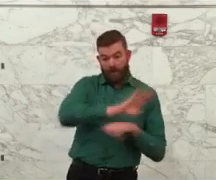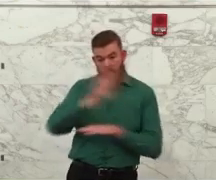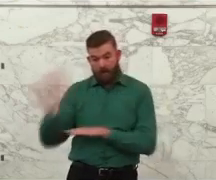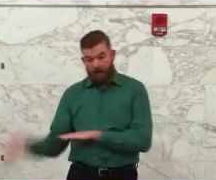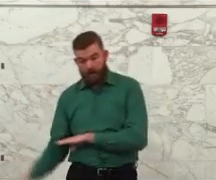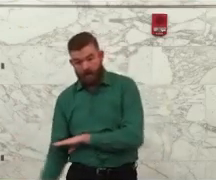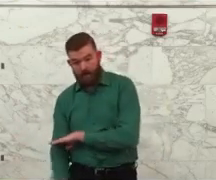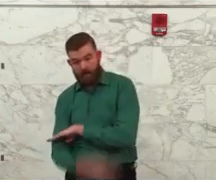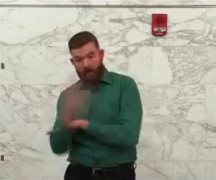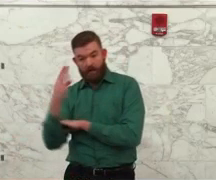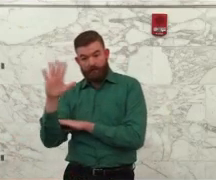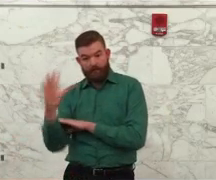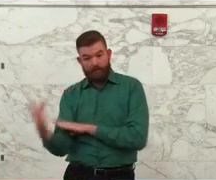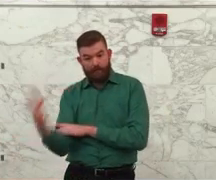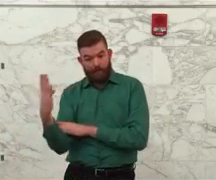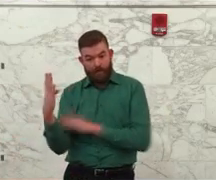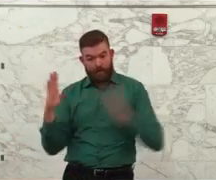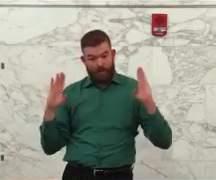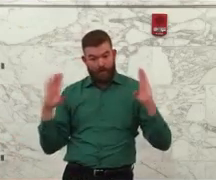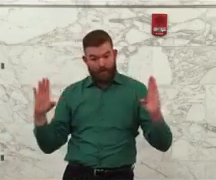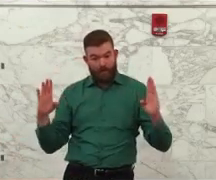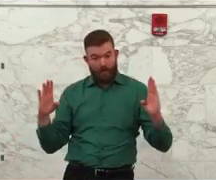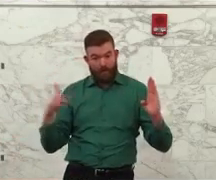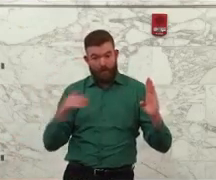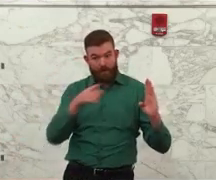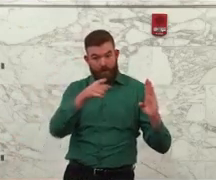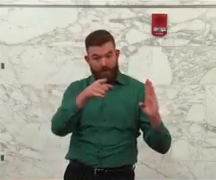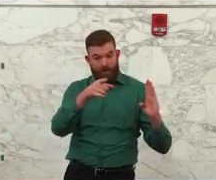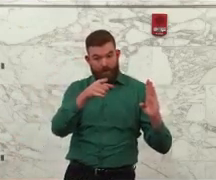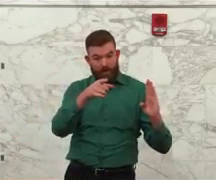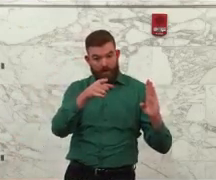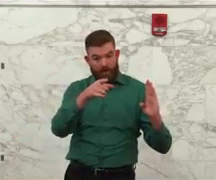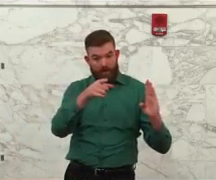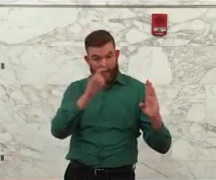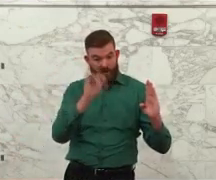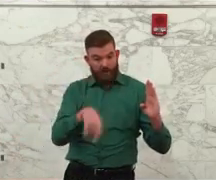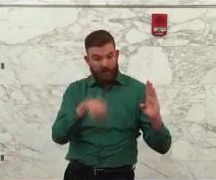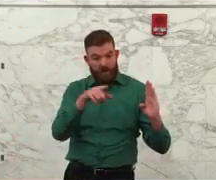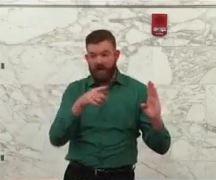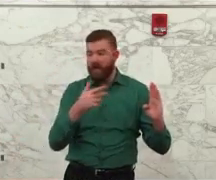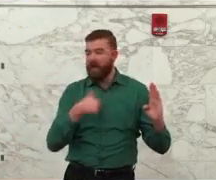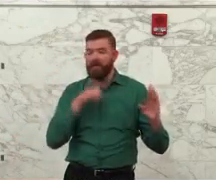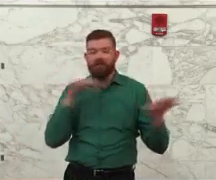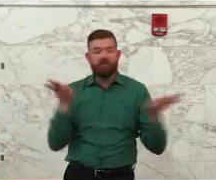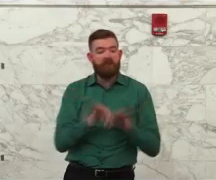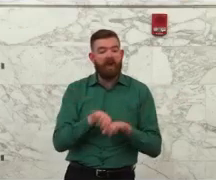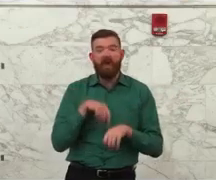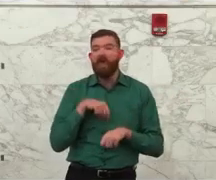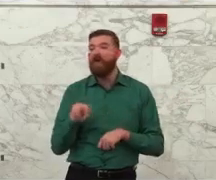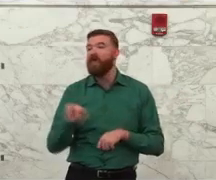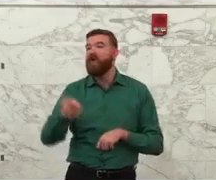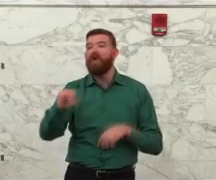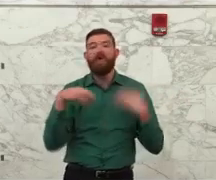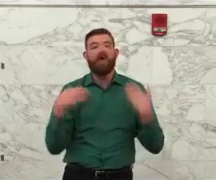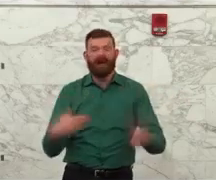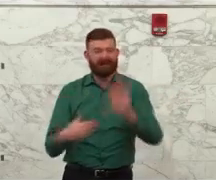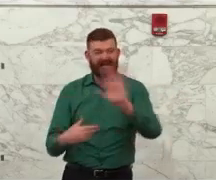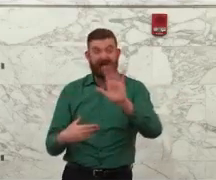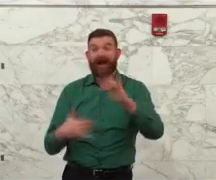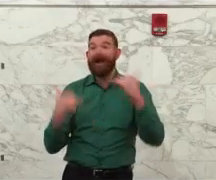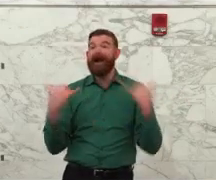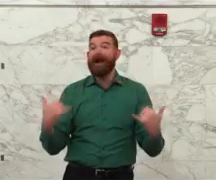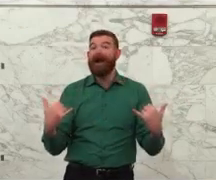basically saying that's now 24 hours. We don't want you out there, period. Pat, will you just talk a little bit about how we're going to enforce this, and